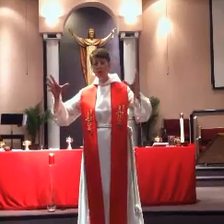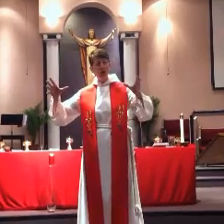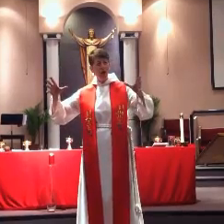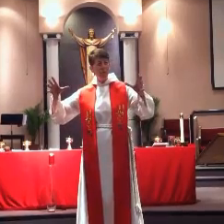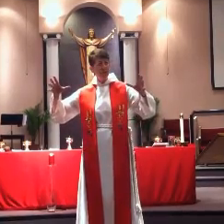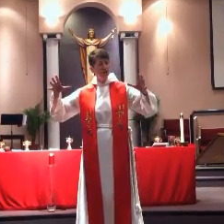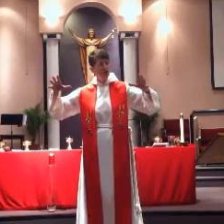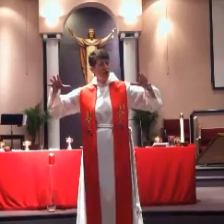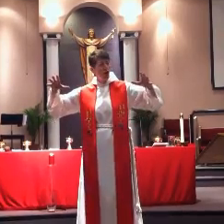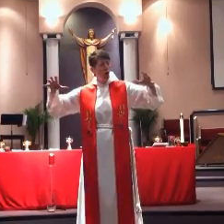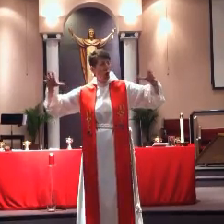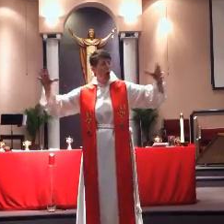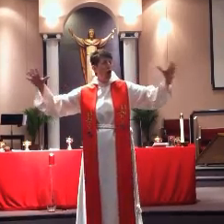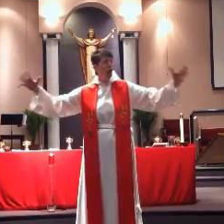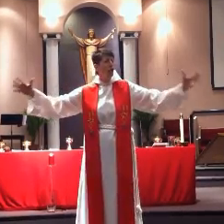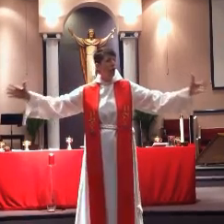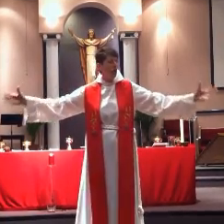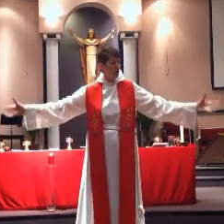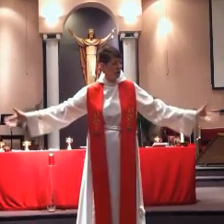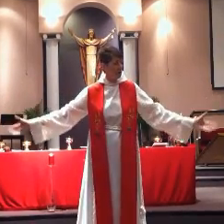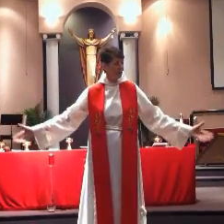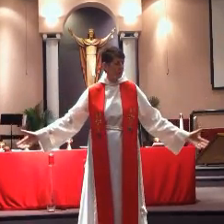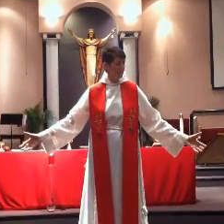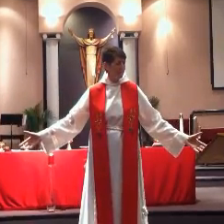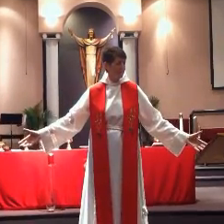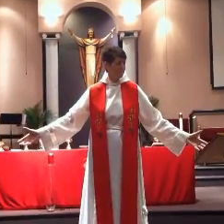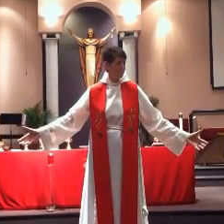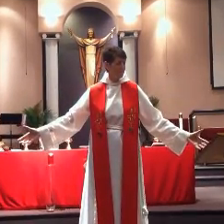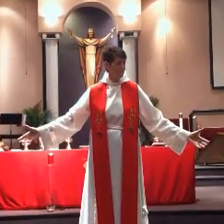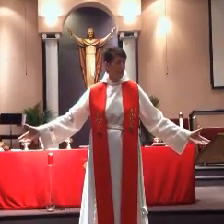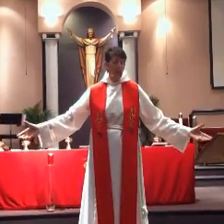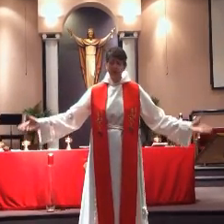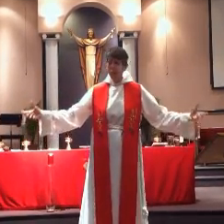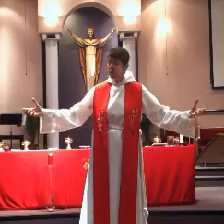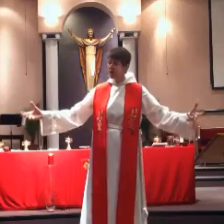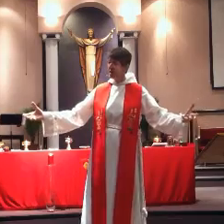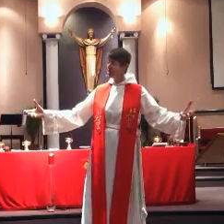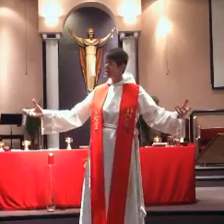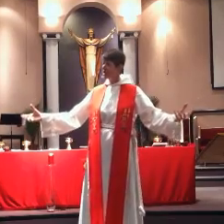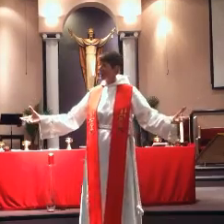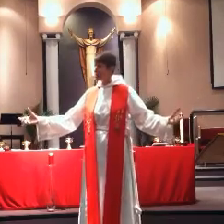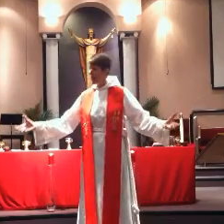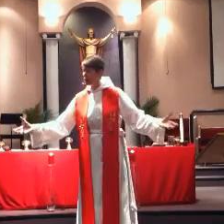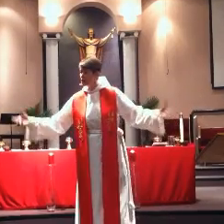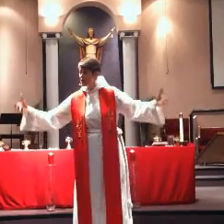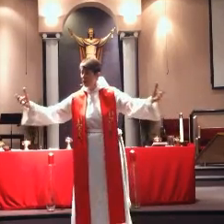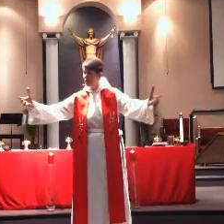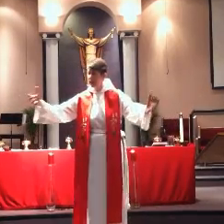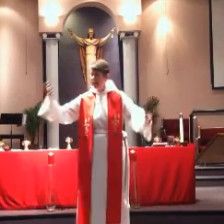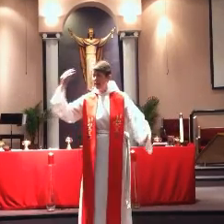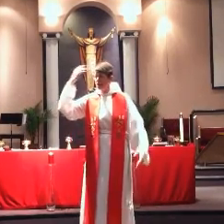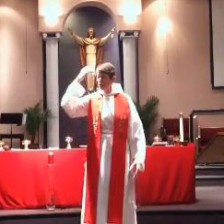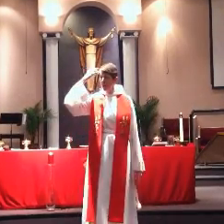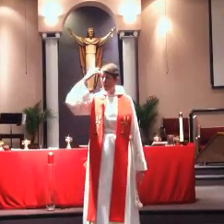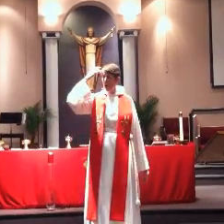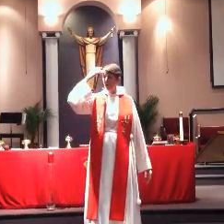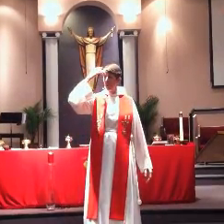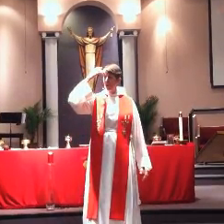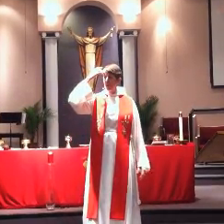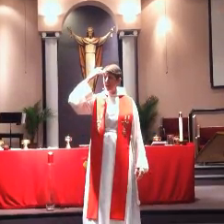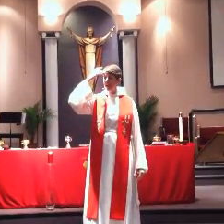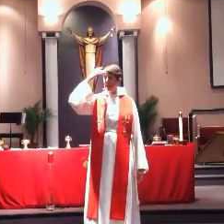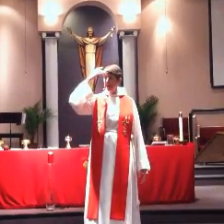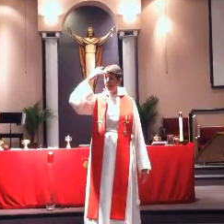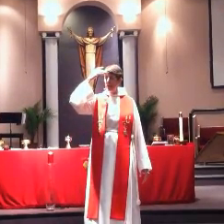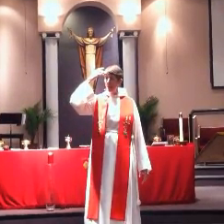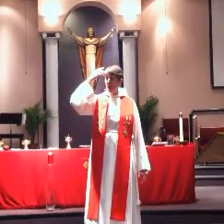was really meant to encompass all the world. And so when Jesus sends out 70, someone